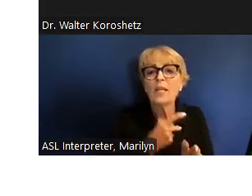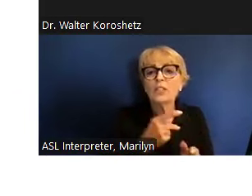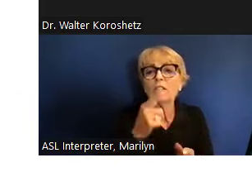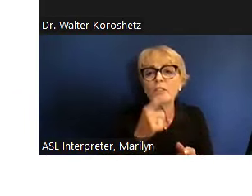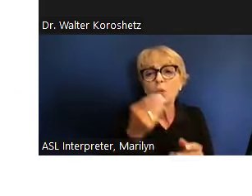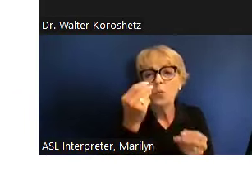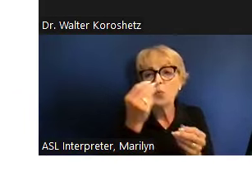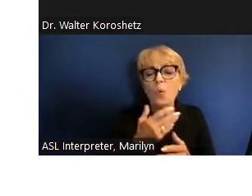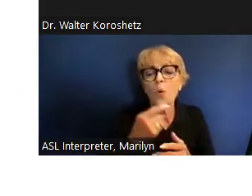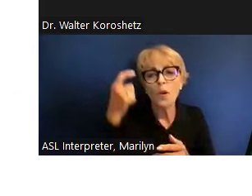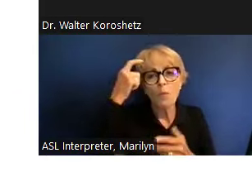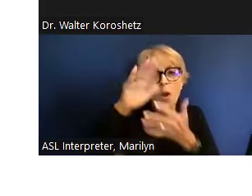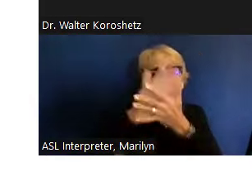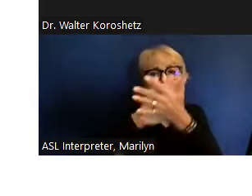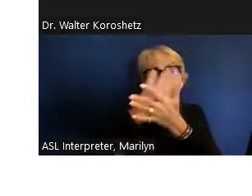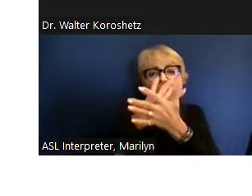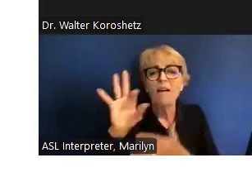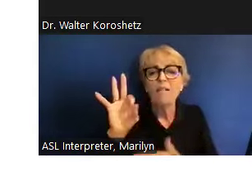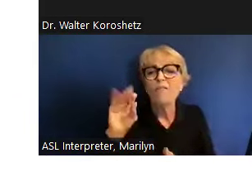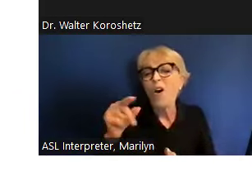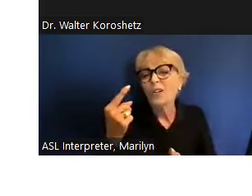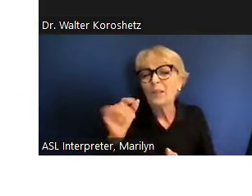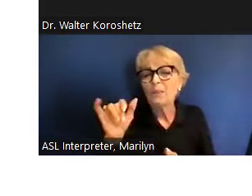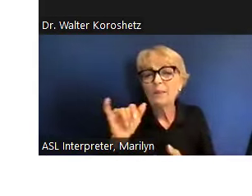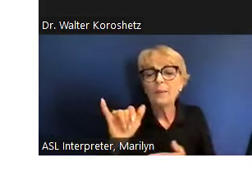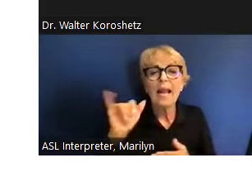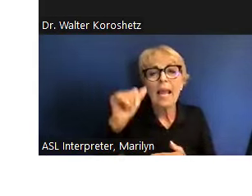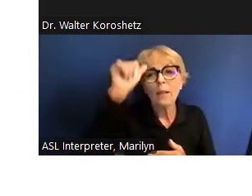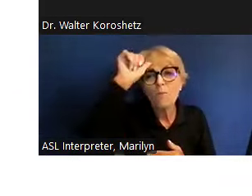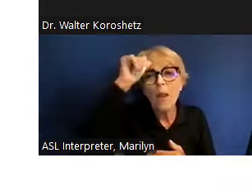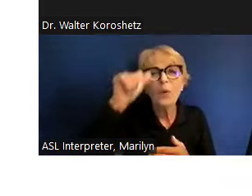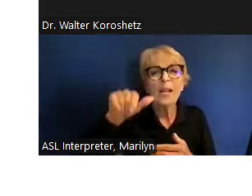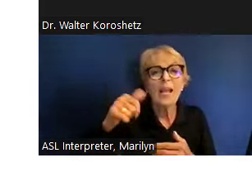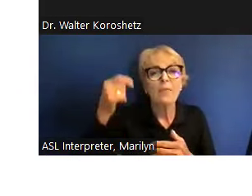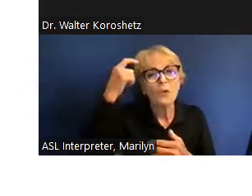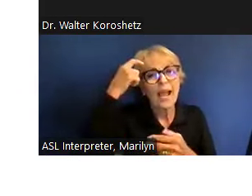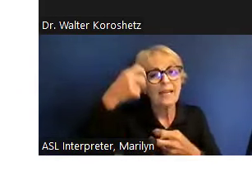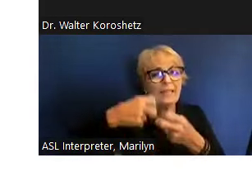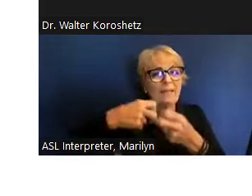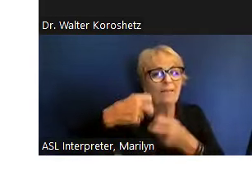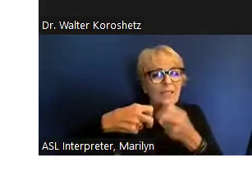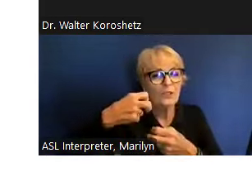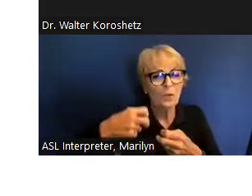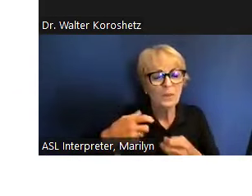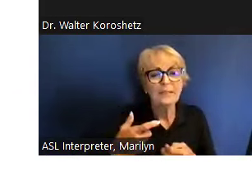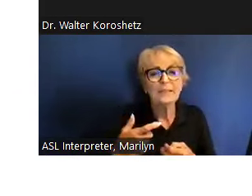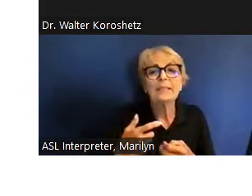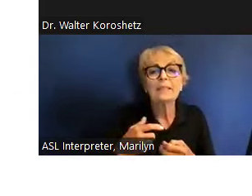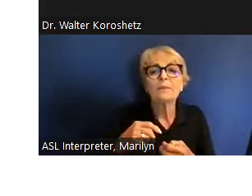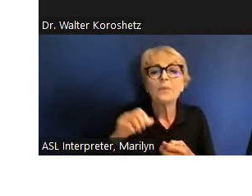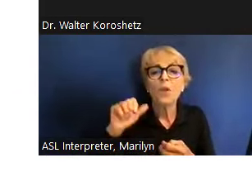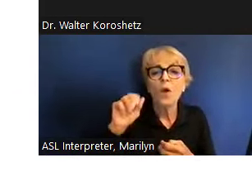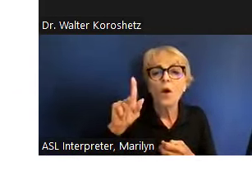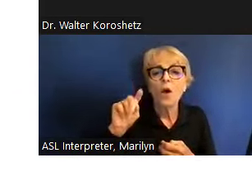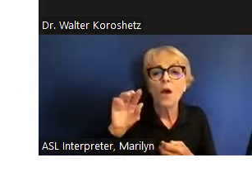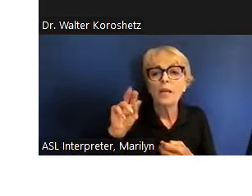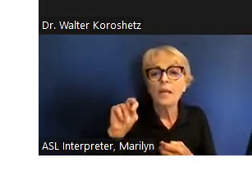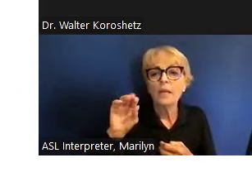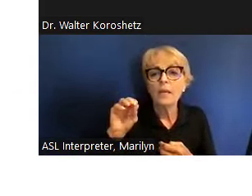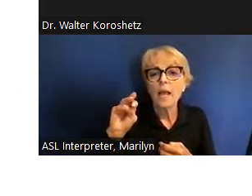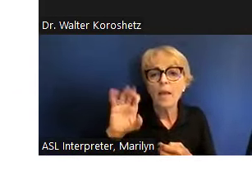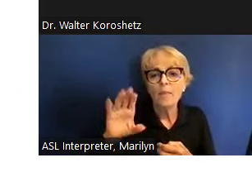brain fog or something similar like memory or other cognitive disturbances, autonomic dysfunction, headache,